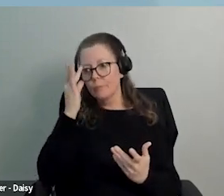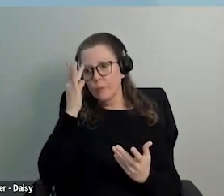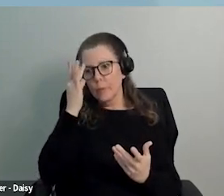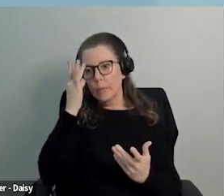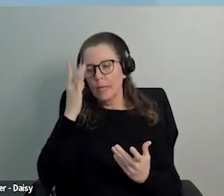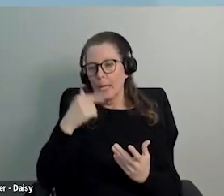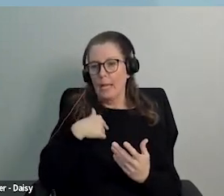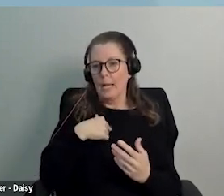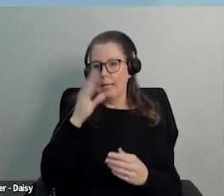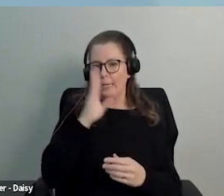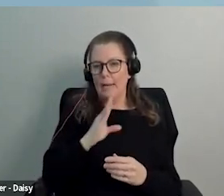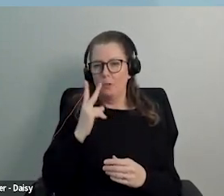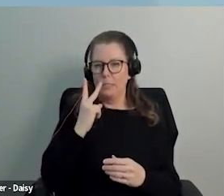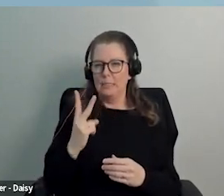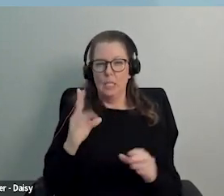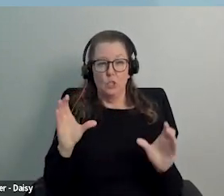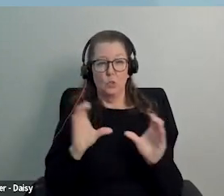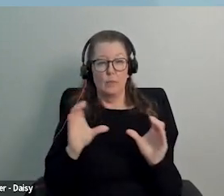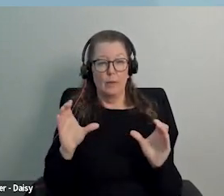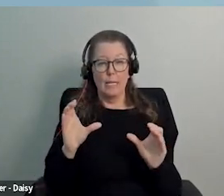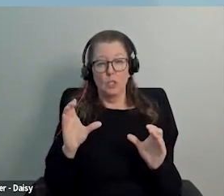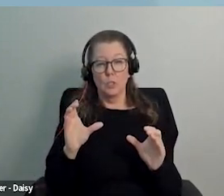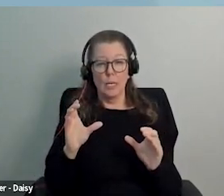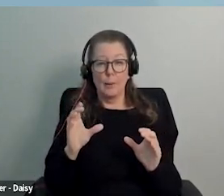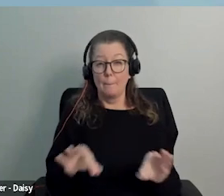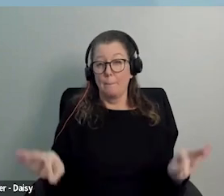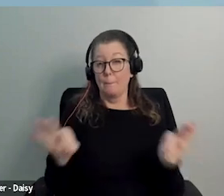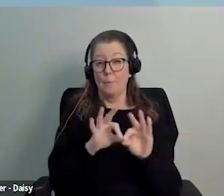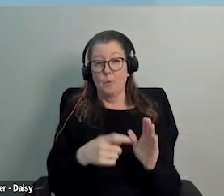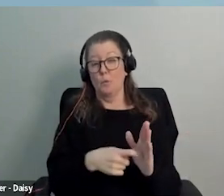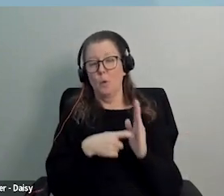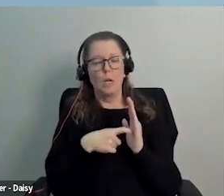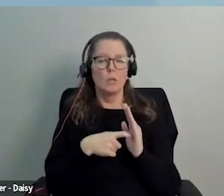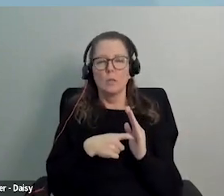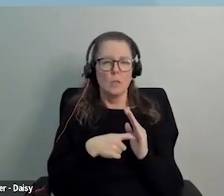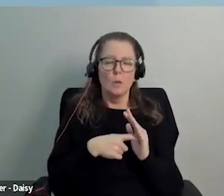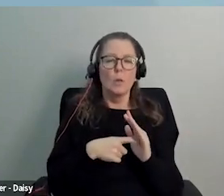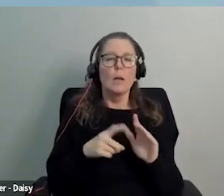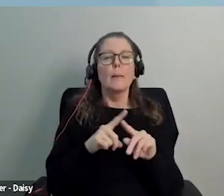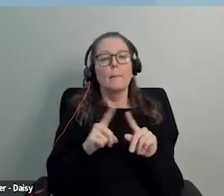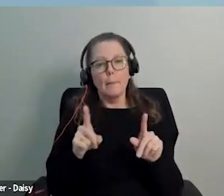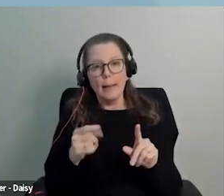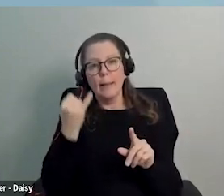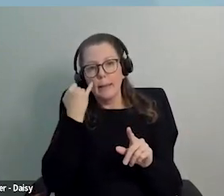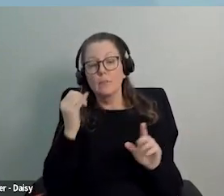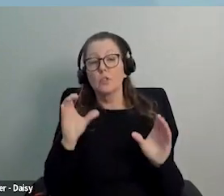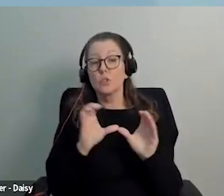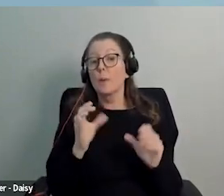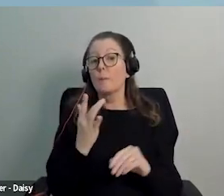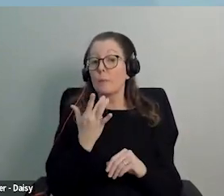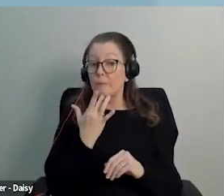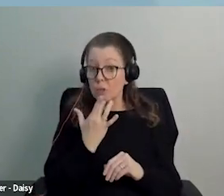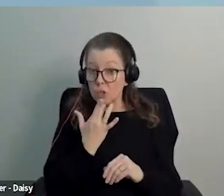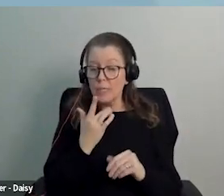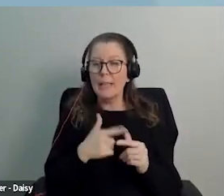personally have never seen yet where a certification has been absolutely necessary. But if a certification is preferred, I would